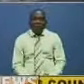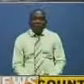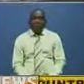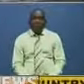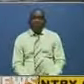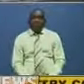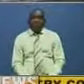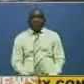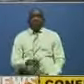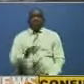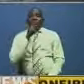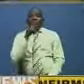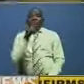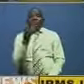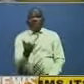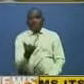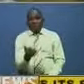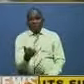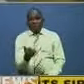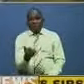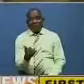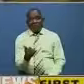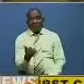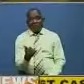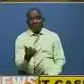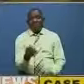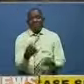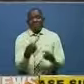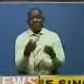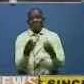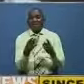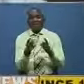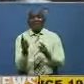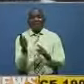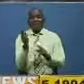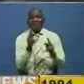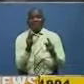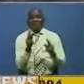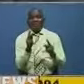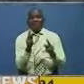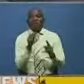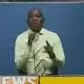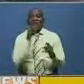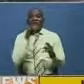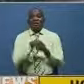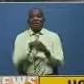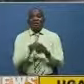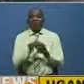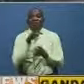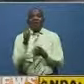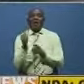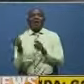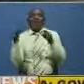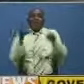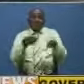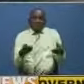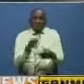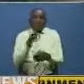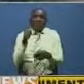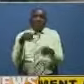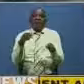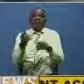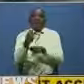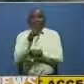The fact, however, remains that many people outside Wa still troop in to the Wa market